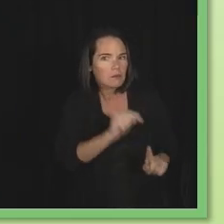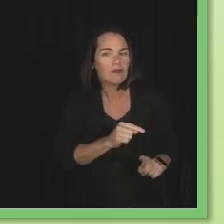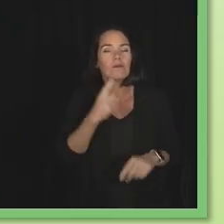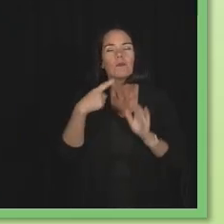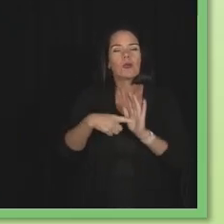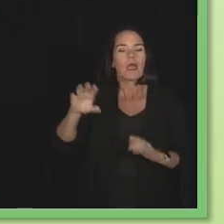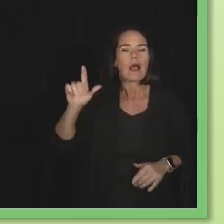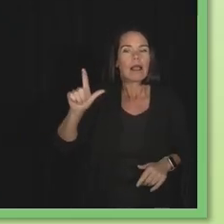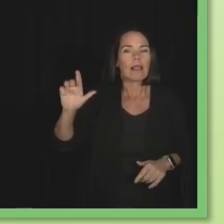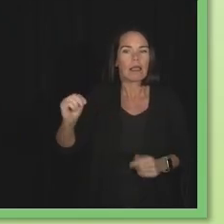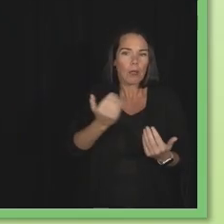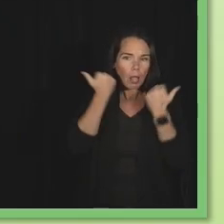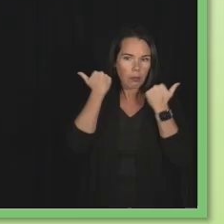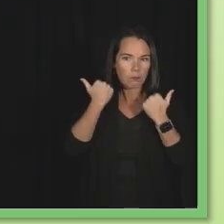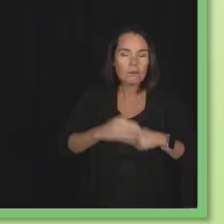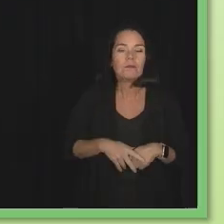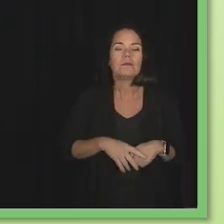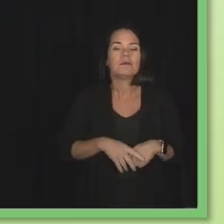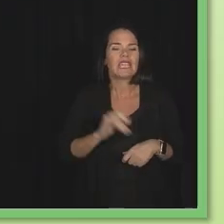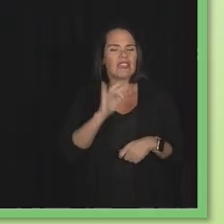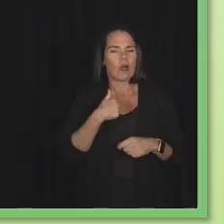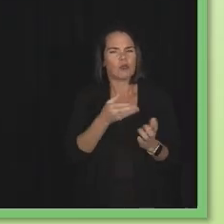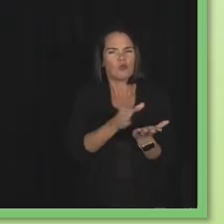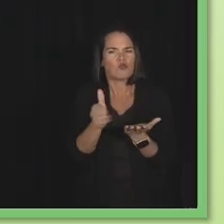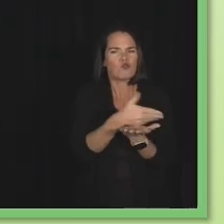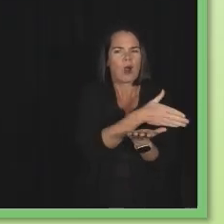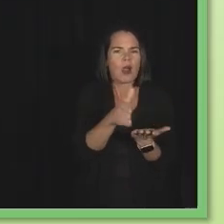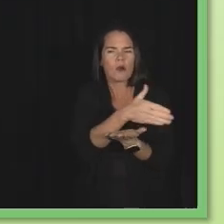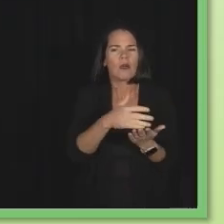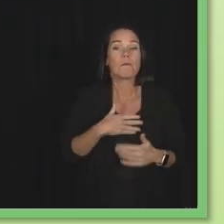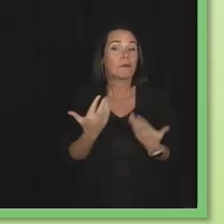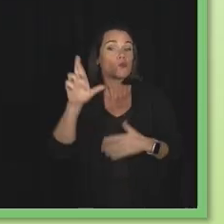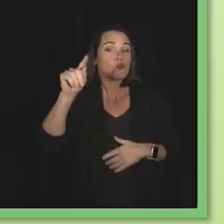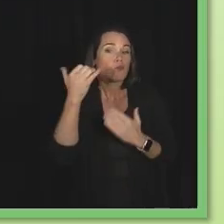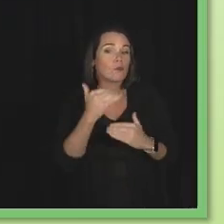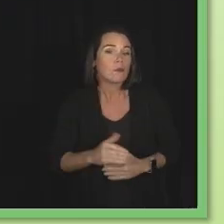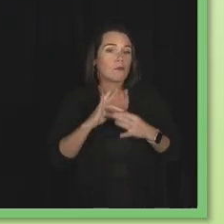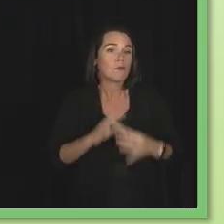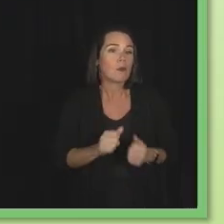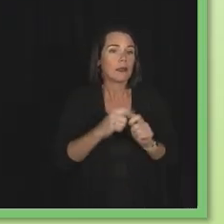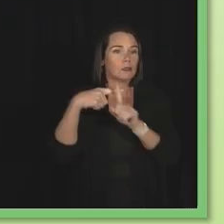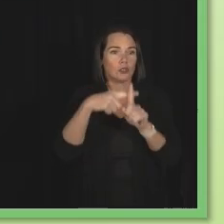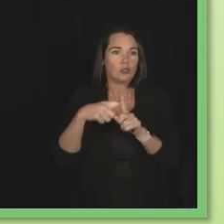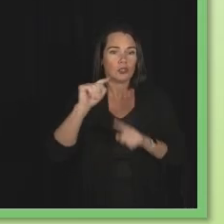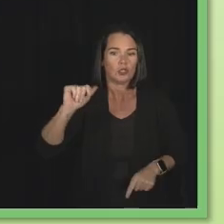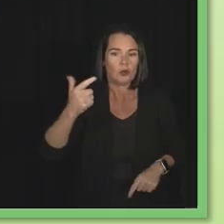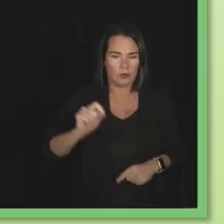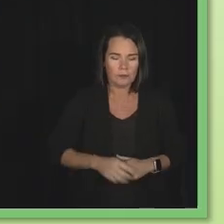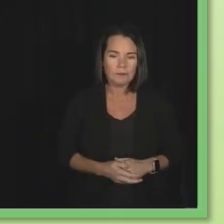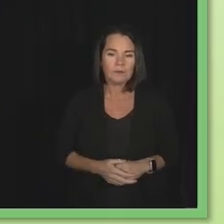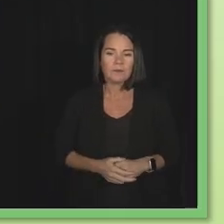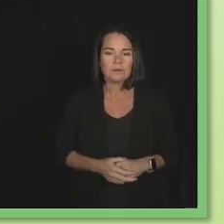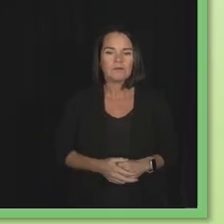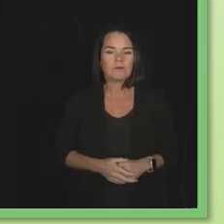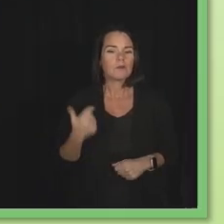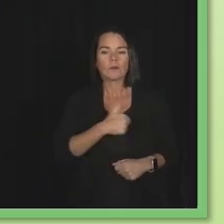consumption. Let's say that I want to route based on rate limiting based on token, right? What we